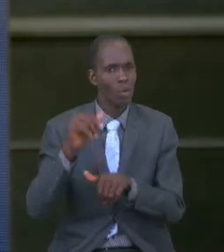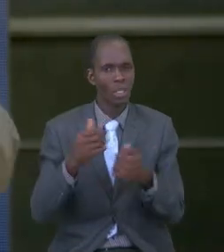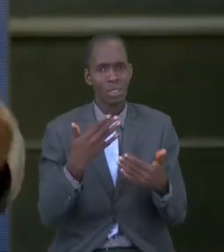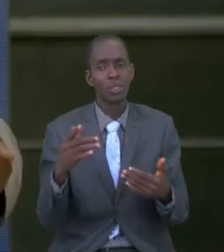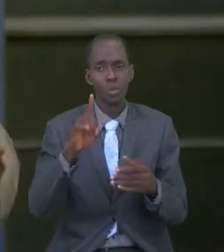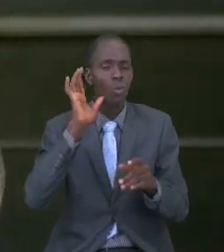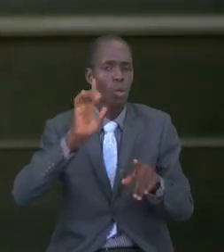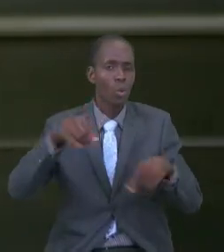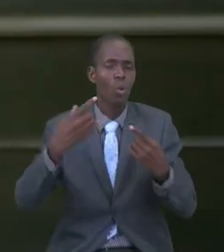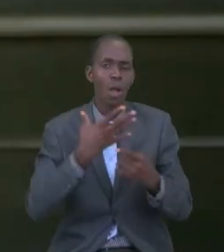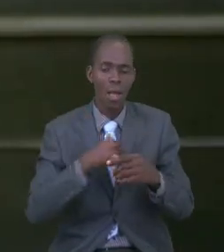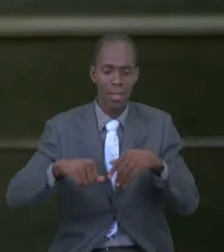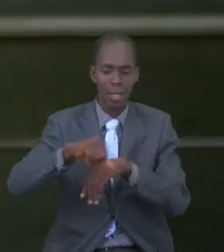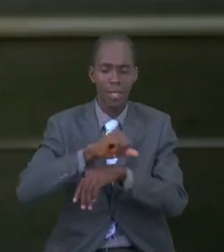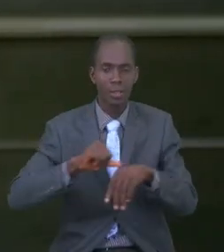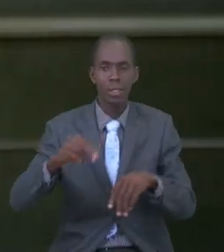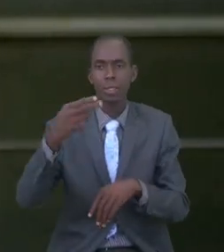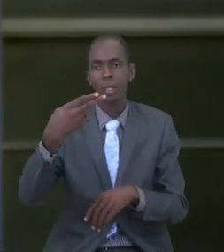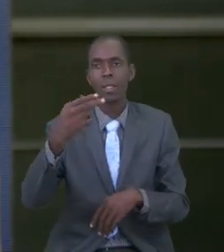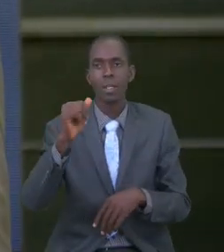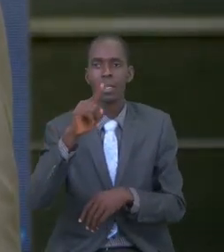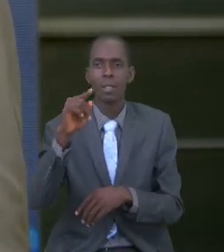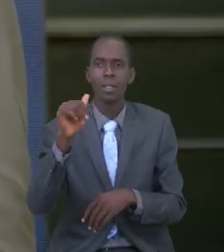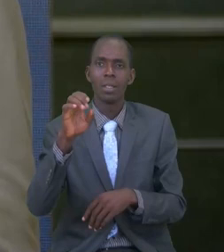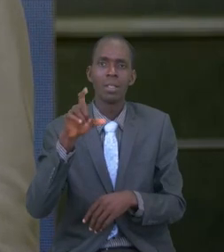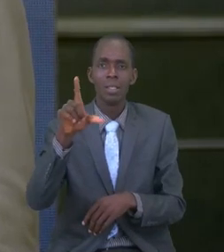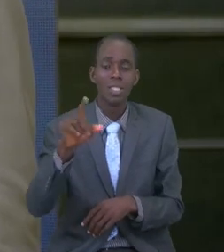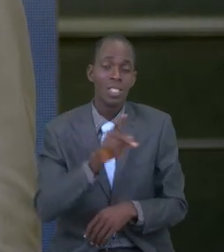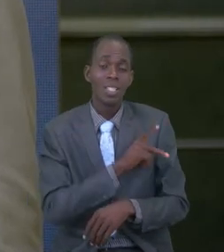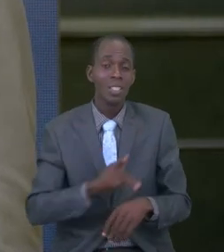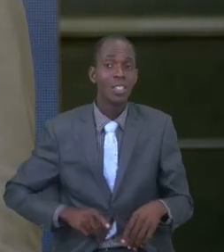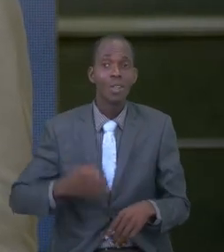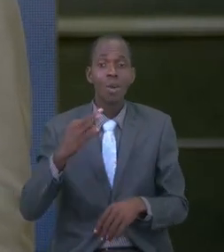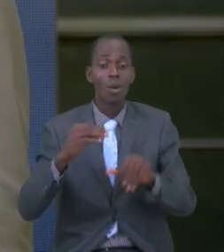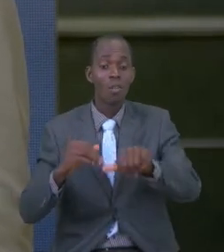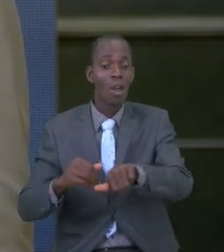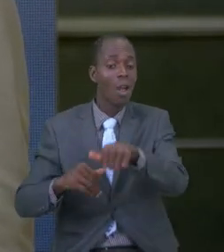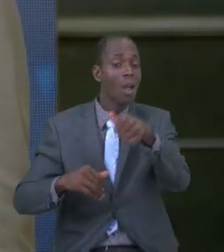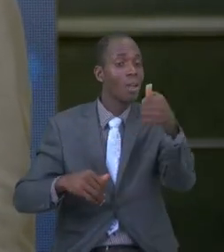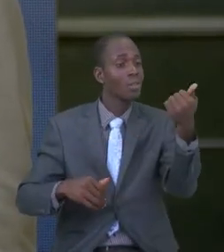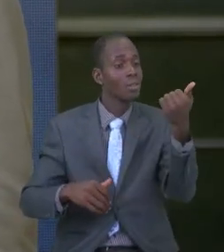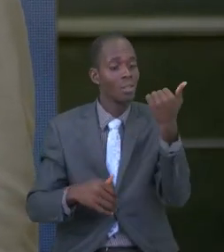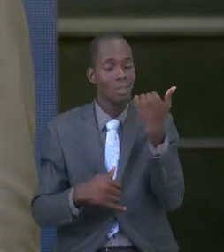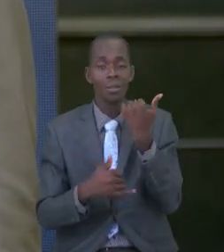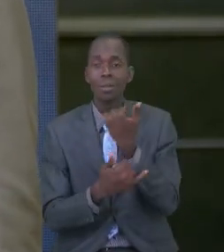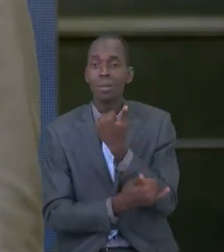anoint Azael king over another country. Foreign ministry.